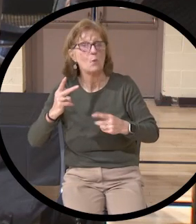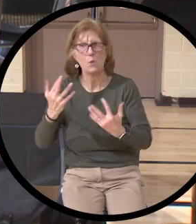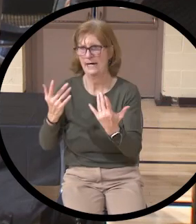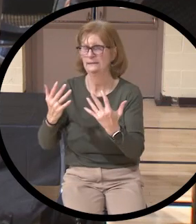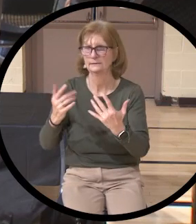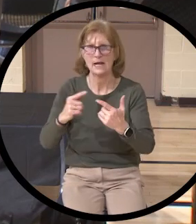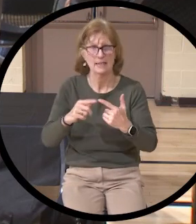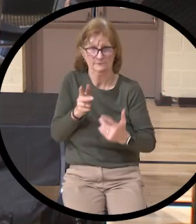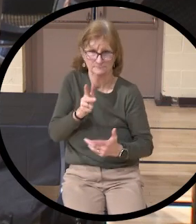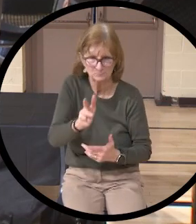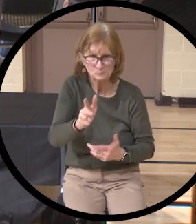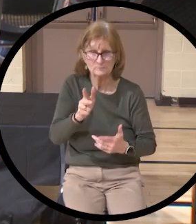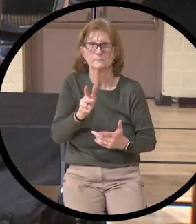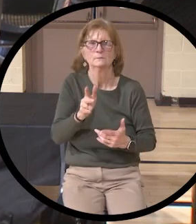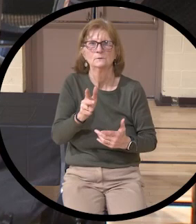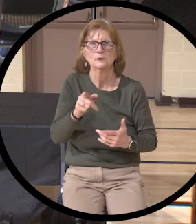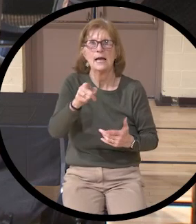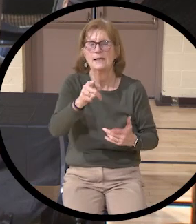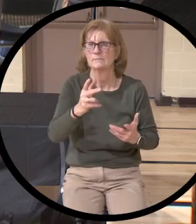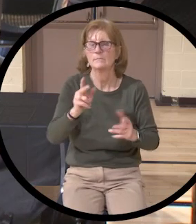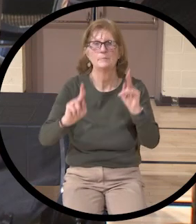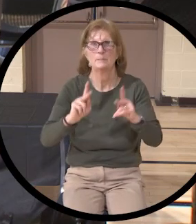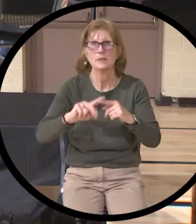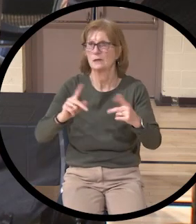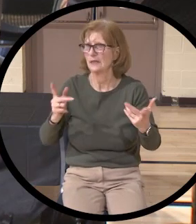so half the parents are just lost in trying to get to work.